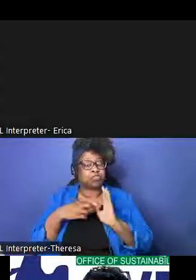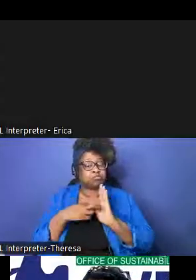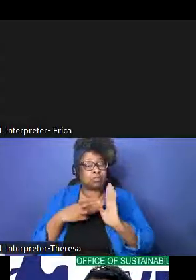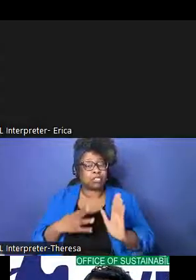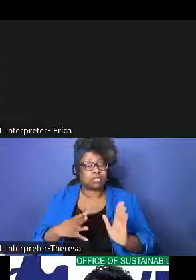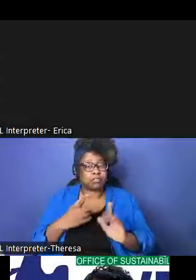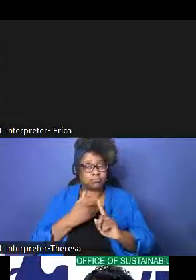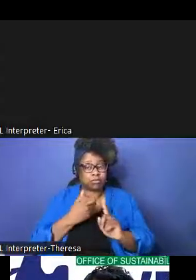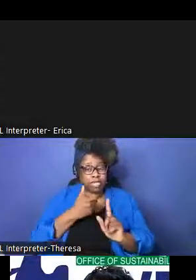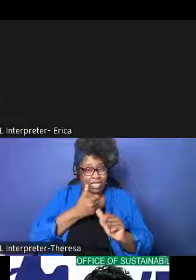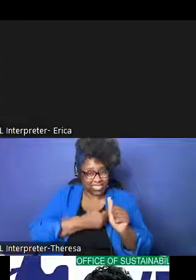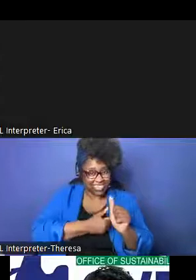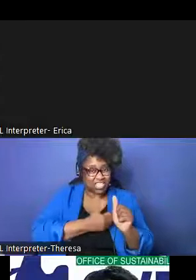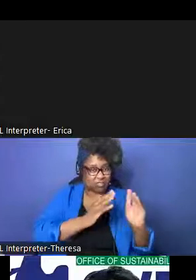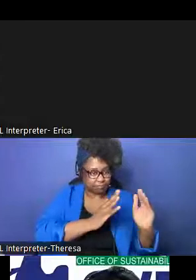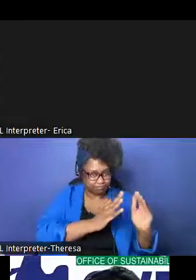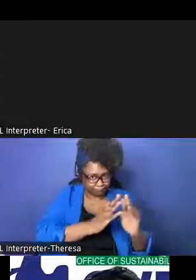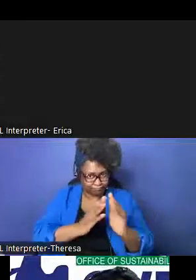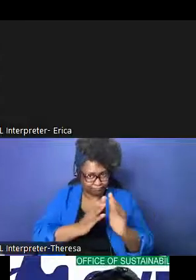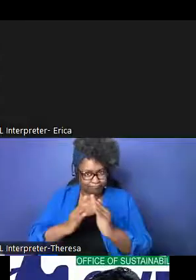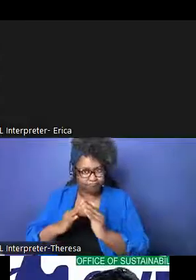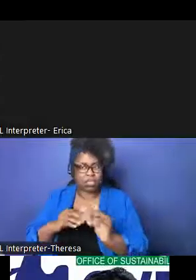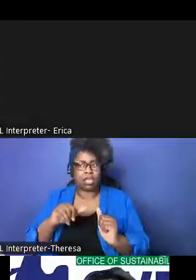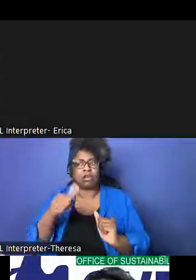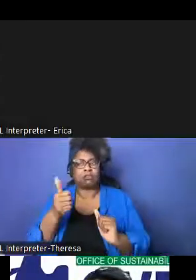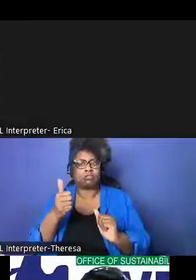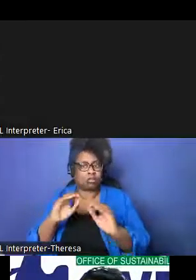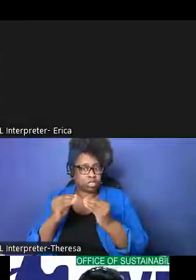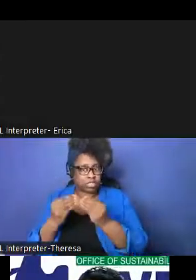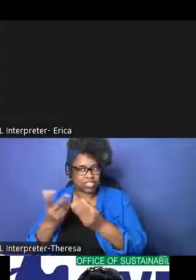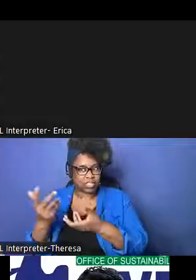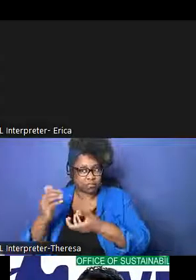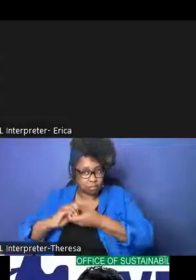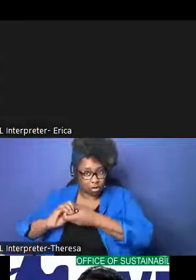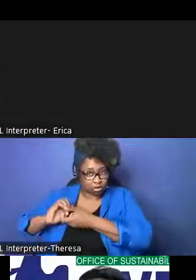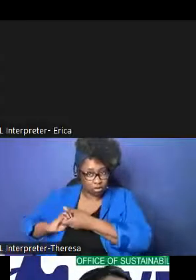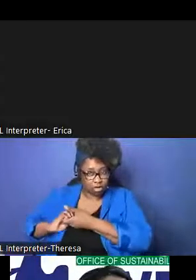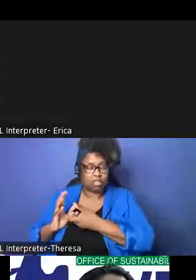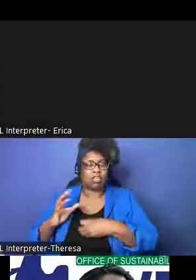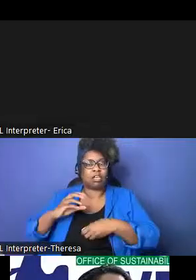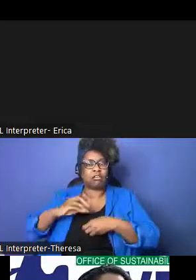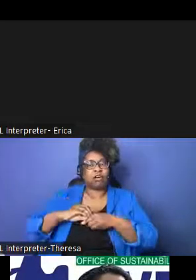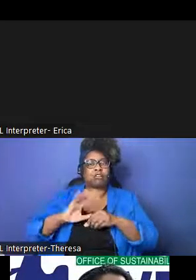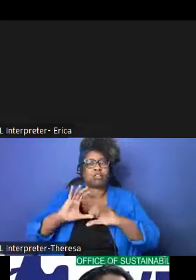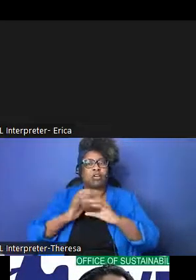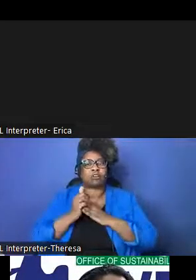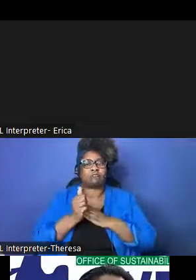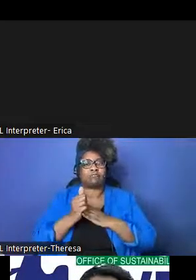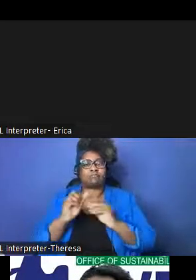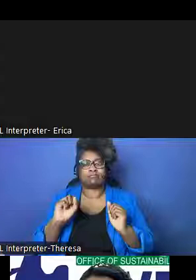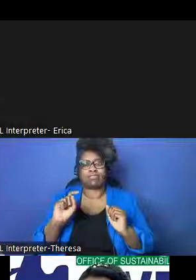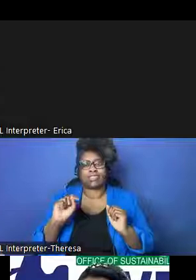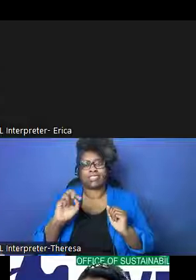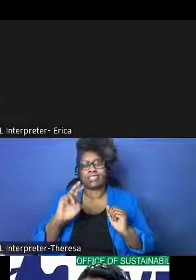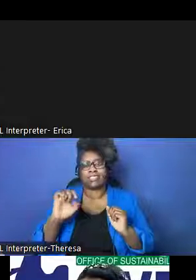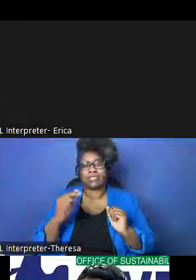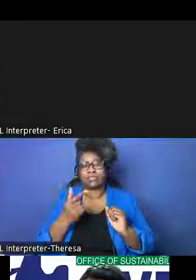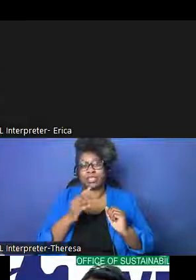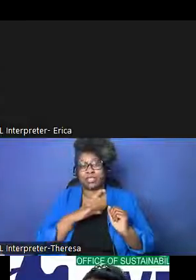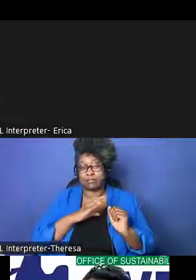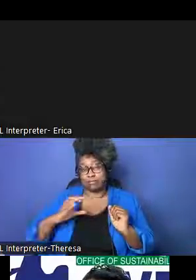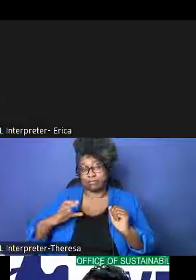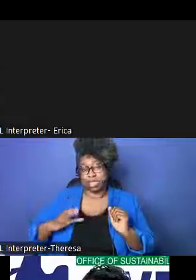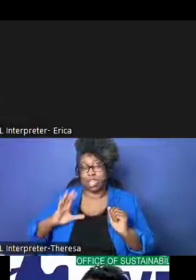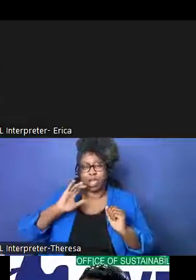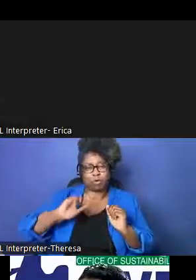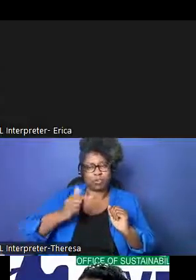these municipalities and partner organizations sit on our steering committee, and in just a moment, I'll turn it over for folks to introduce themselves. This